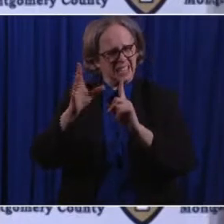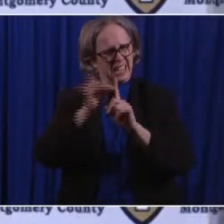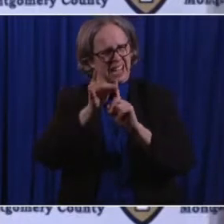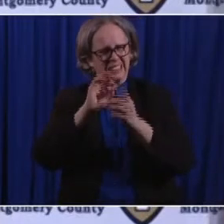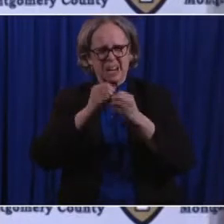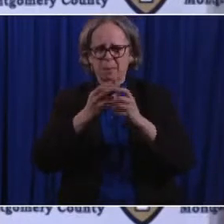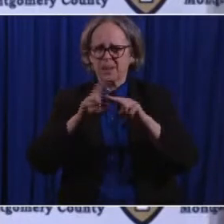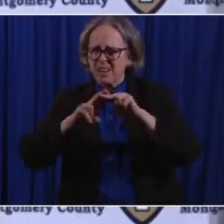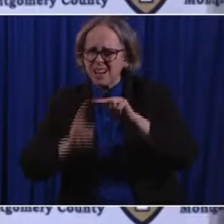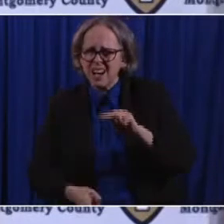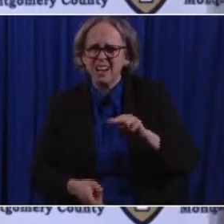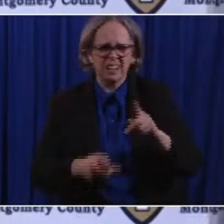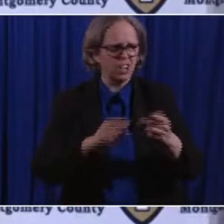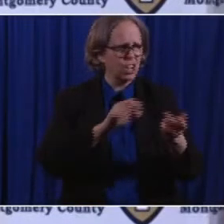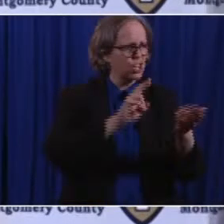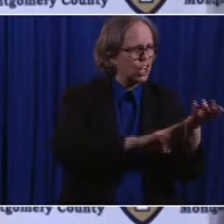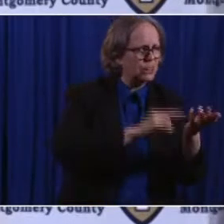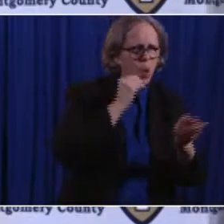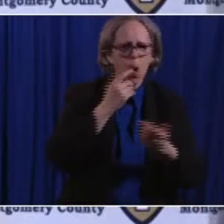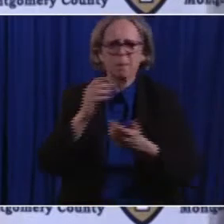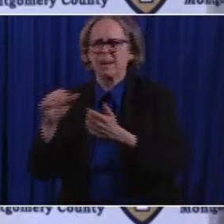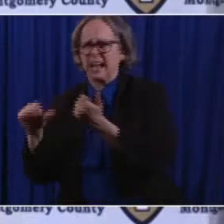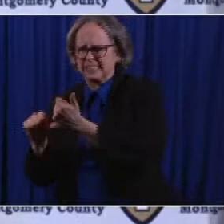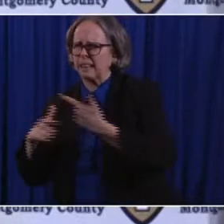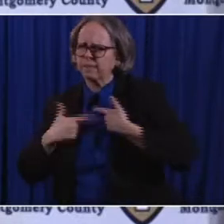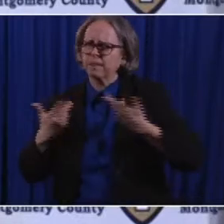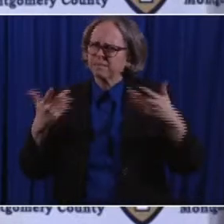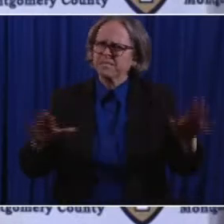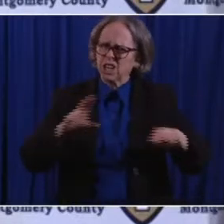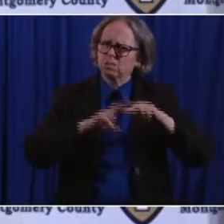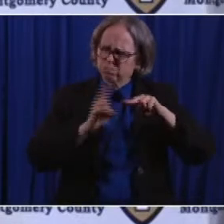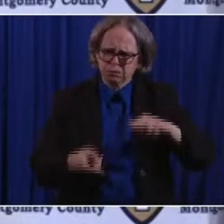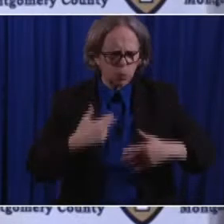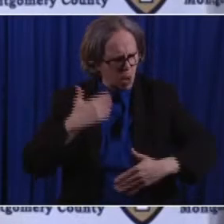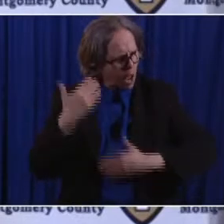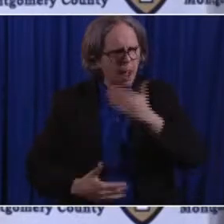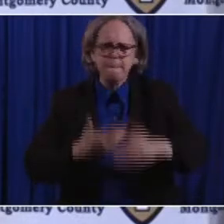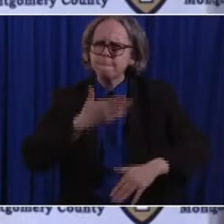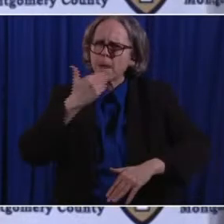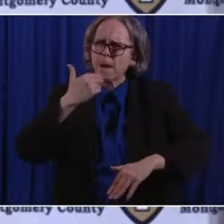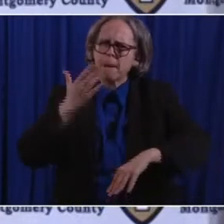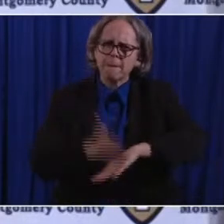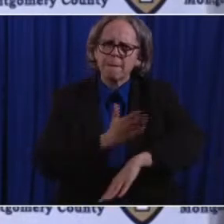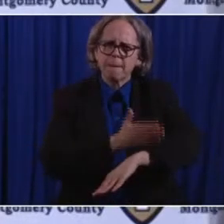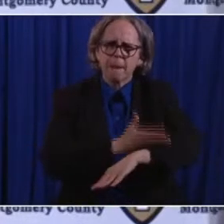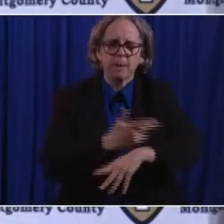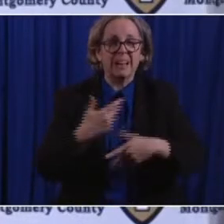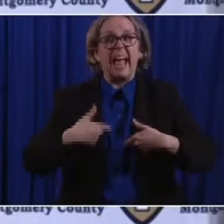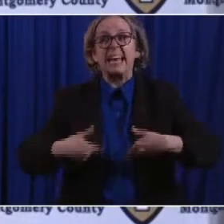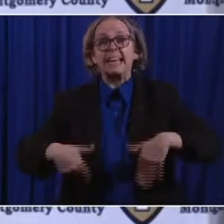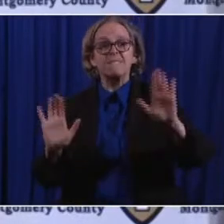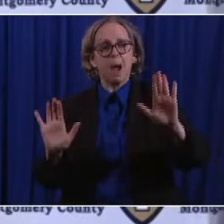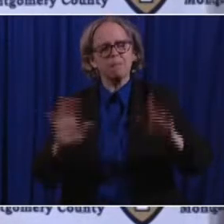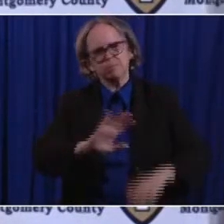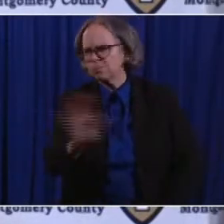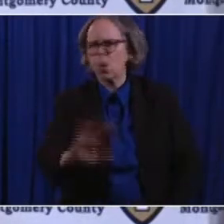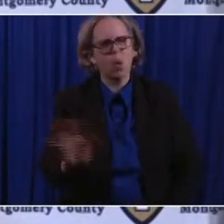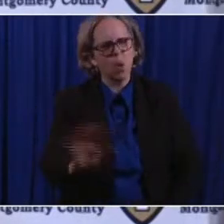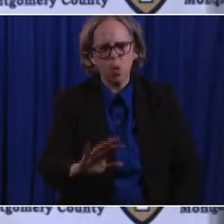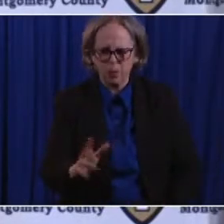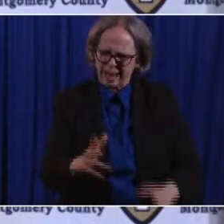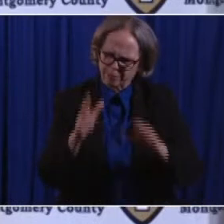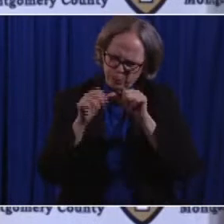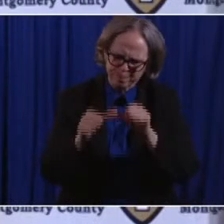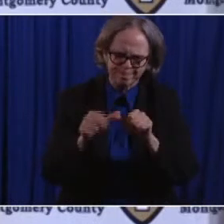go. We've had great progress in our nursing homes, but we want to continue to work in that area. Let me talk